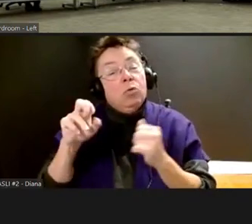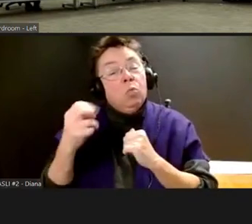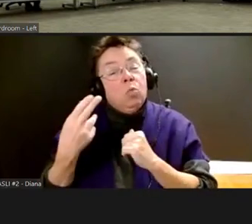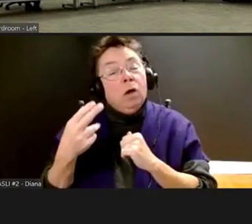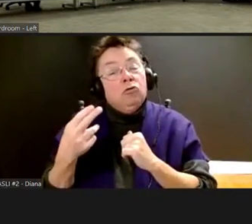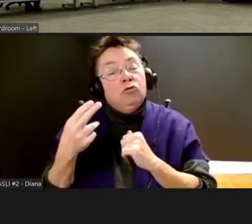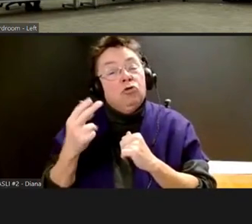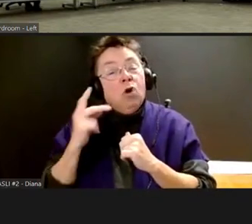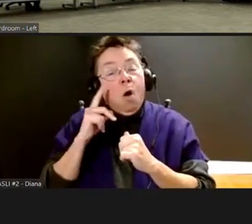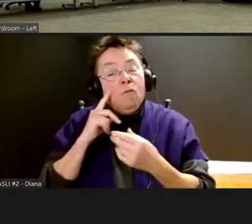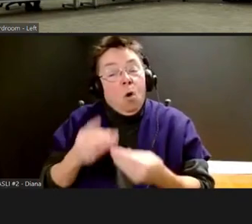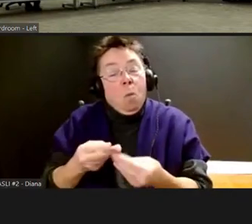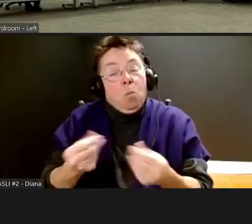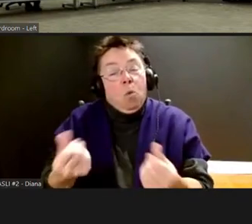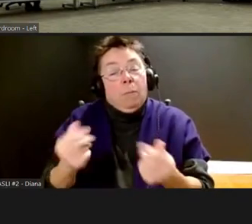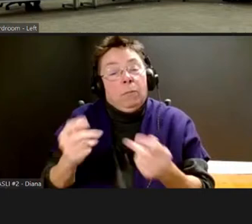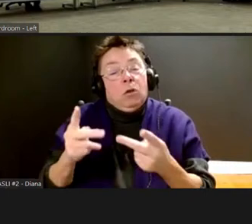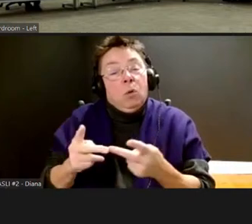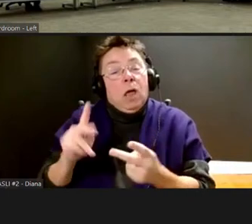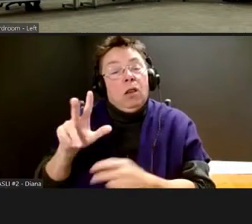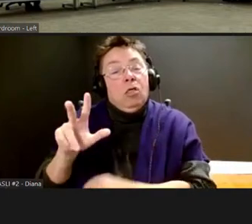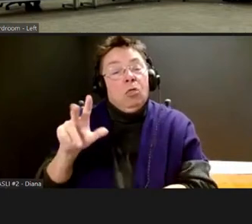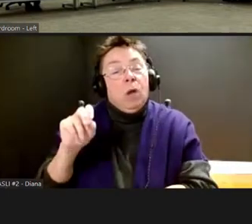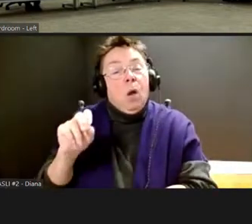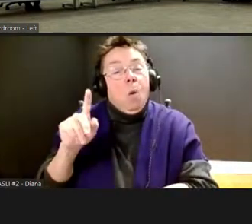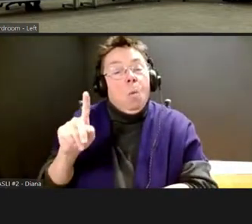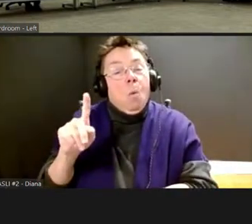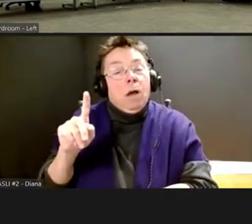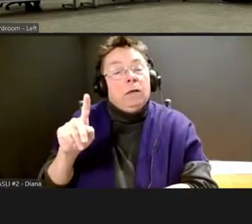for property located at